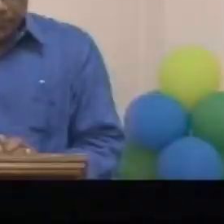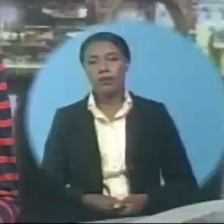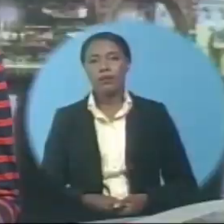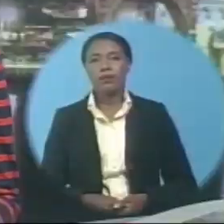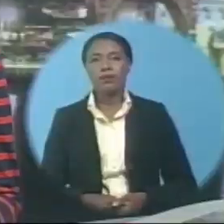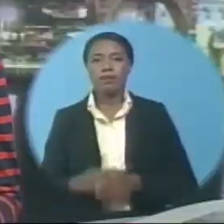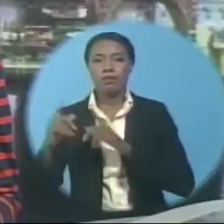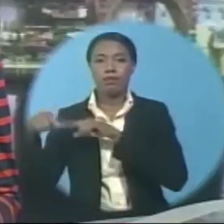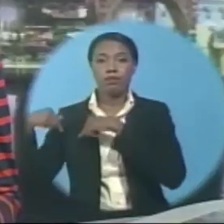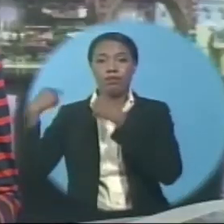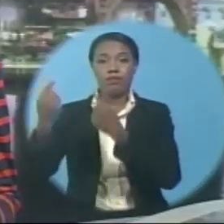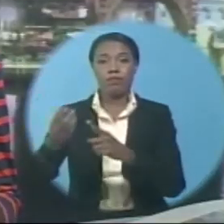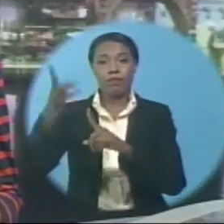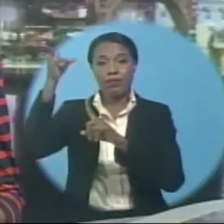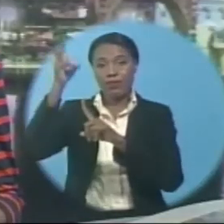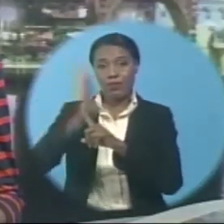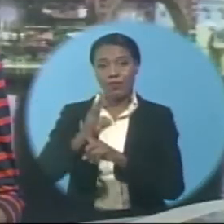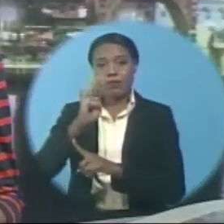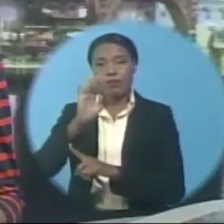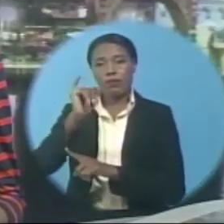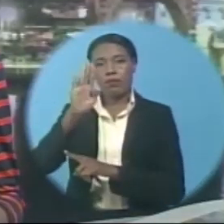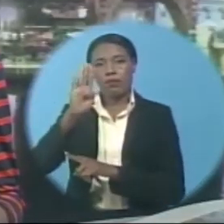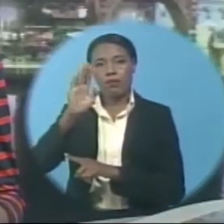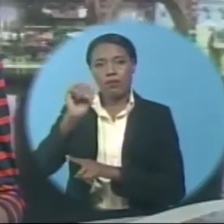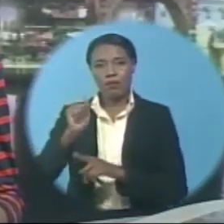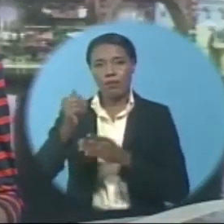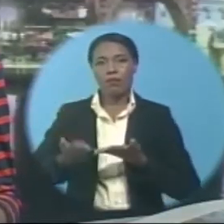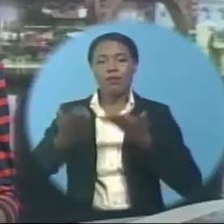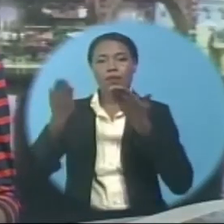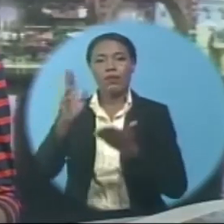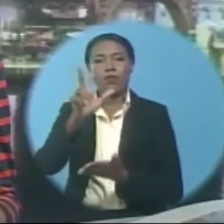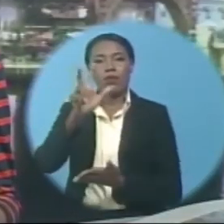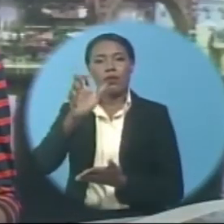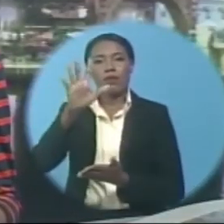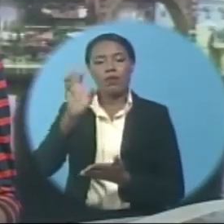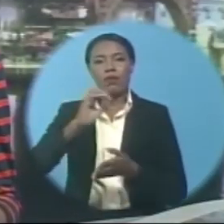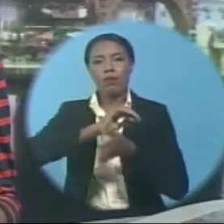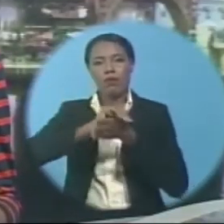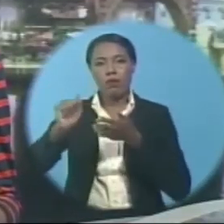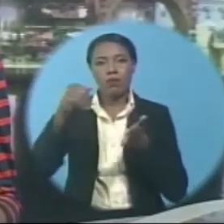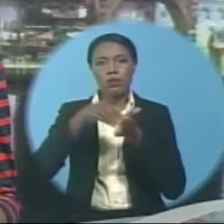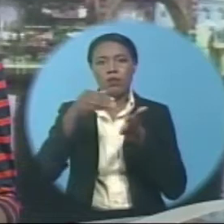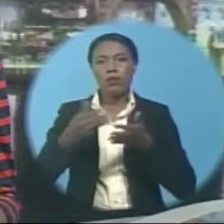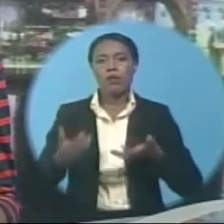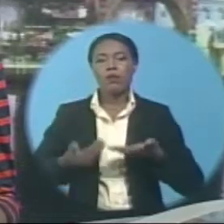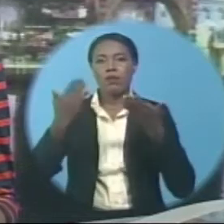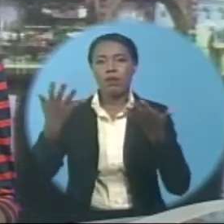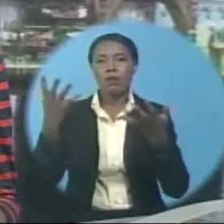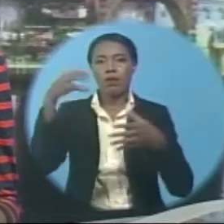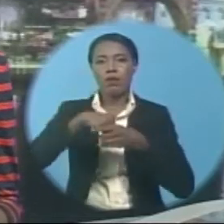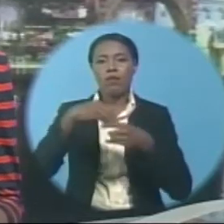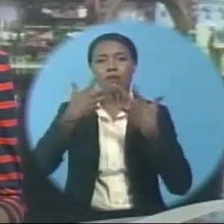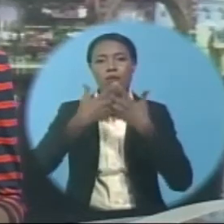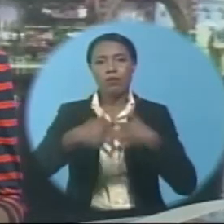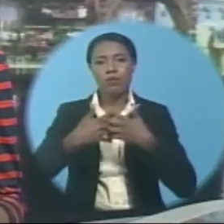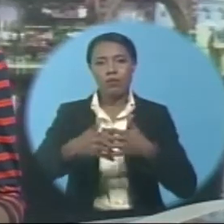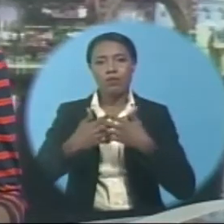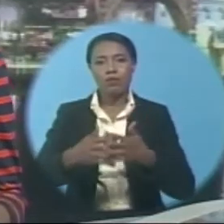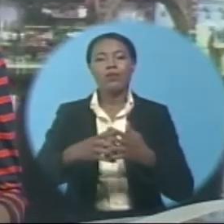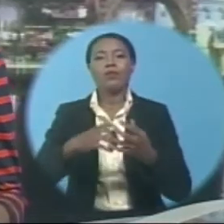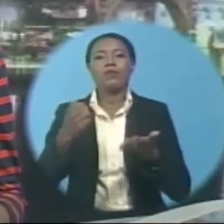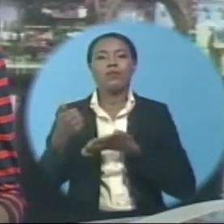needed. Over the last 6 years, BIBA has donated more than $350,000 worth of equipment to the health